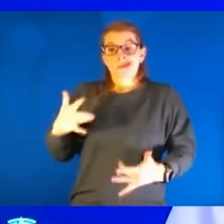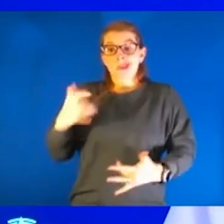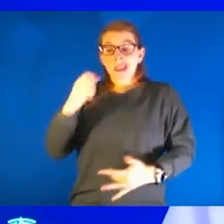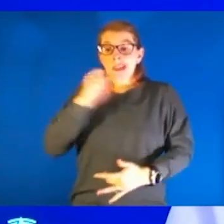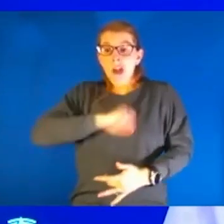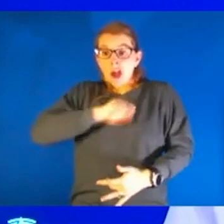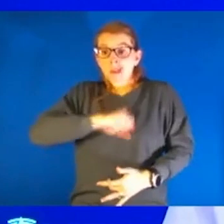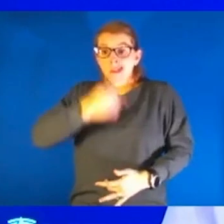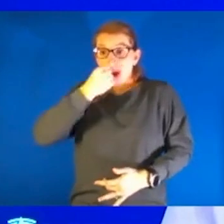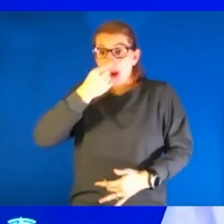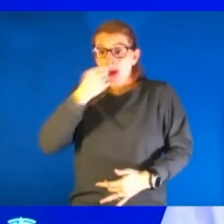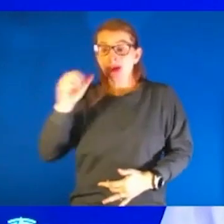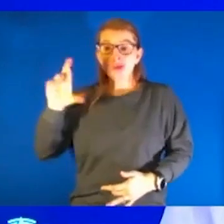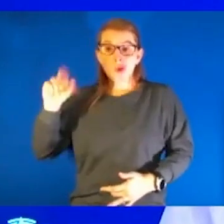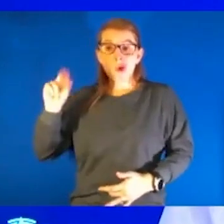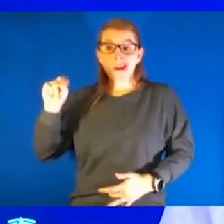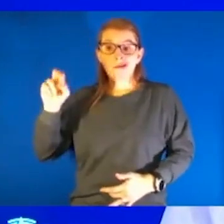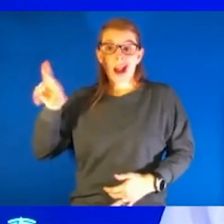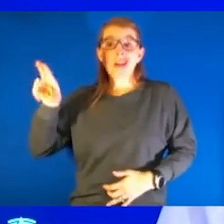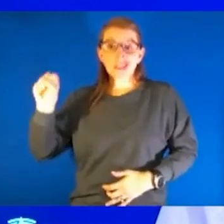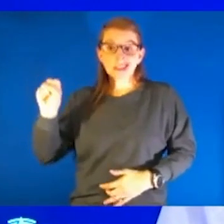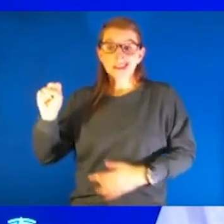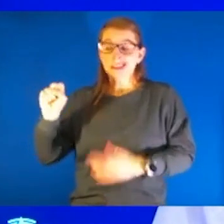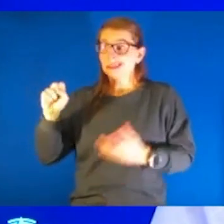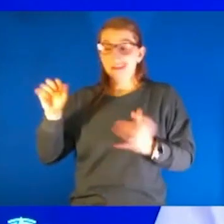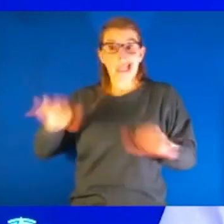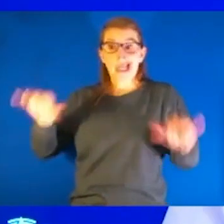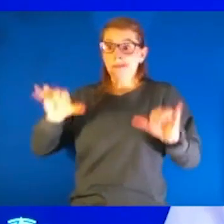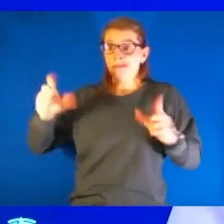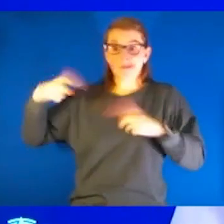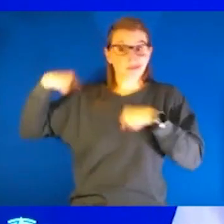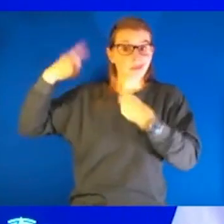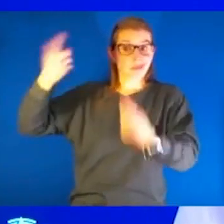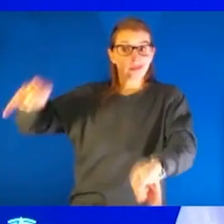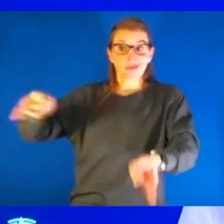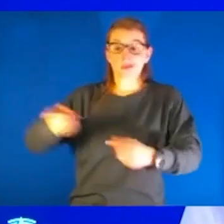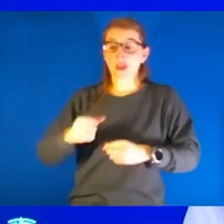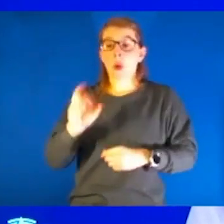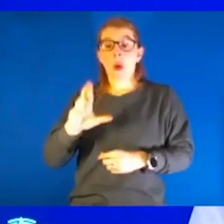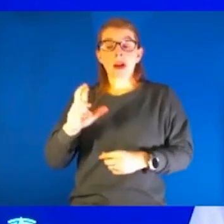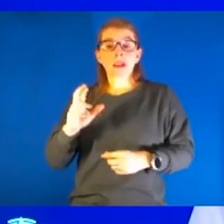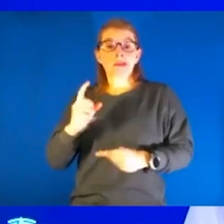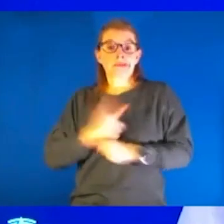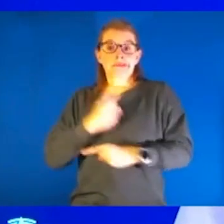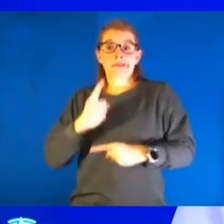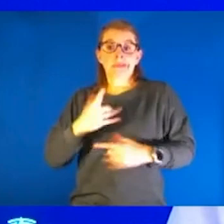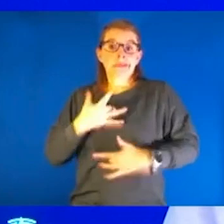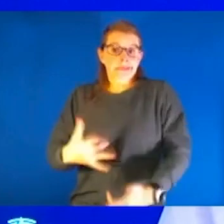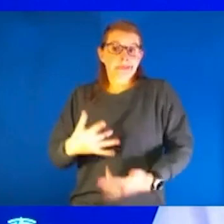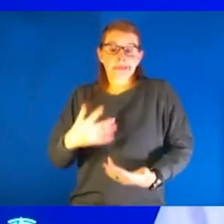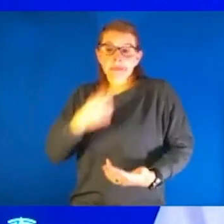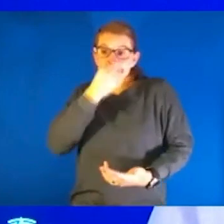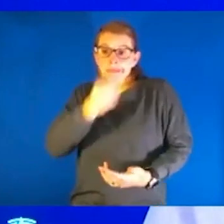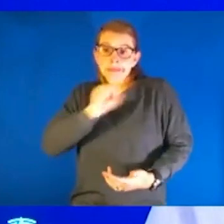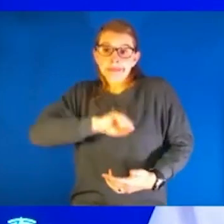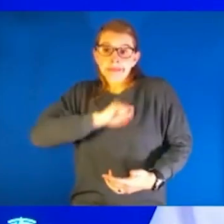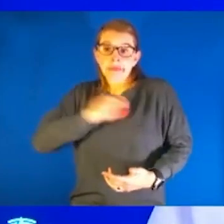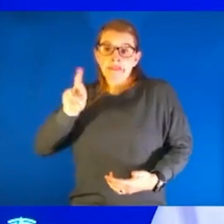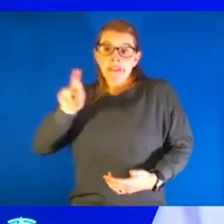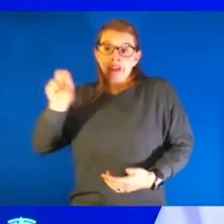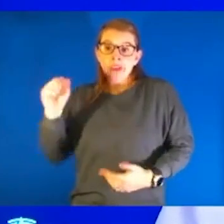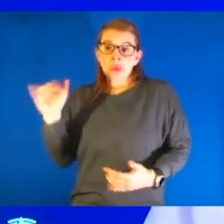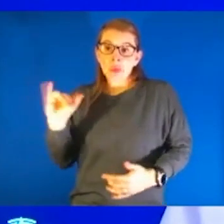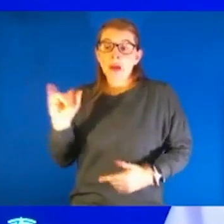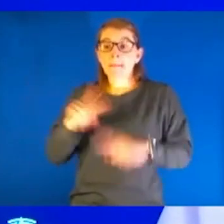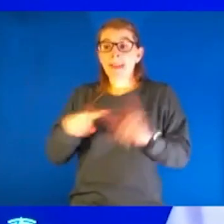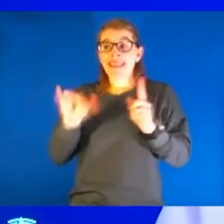coronaviruses that we know about that have been around for hundreds of years, or some of the other common cough and cold viruses as well. But that is an adaptation